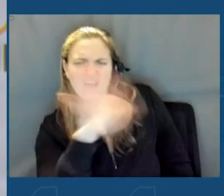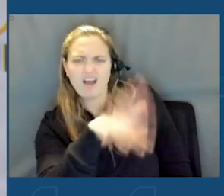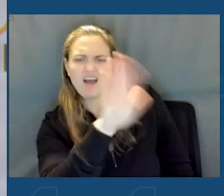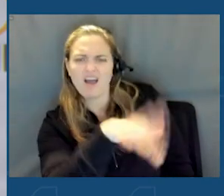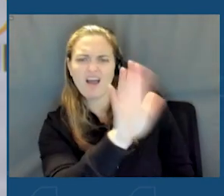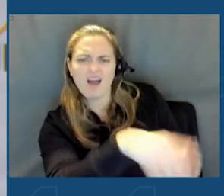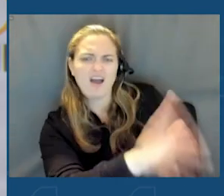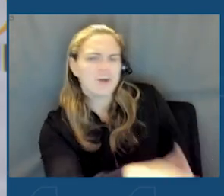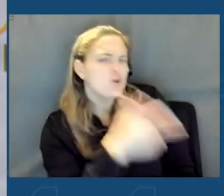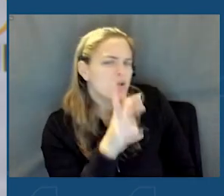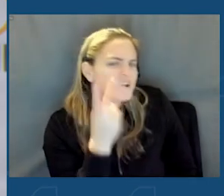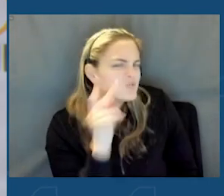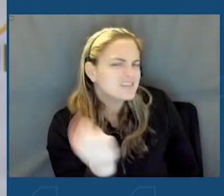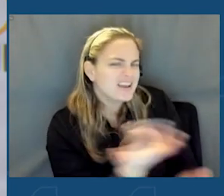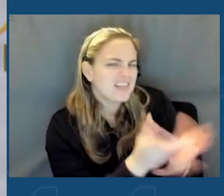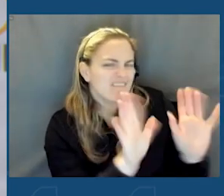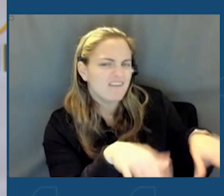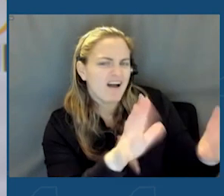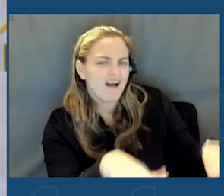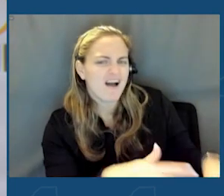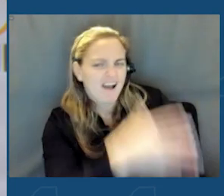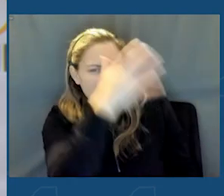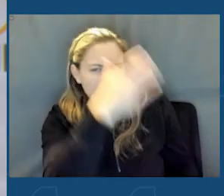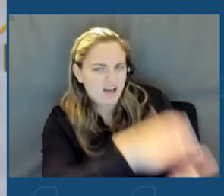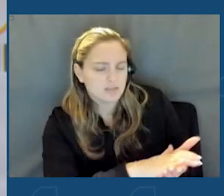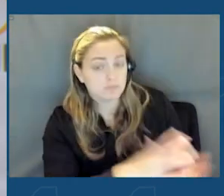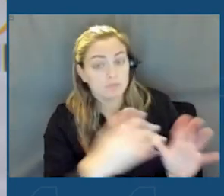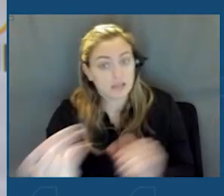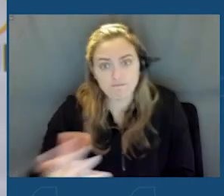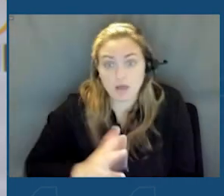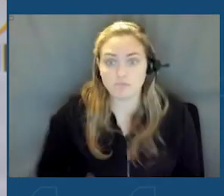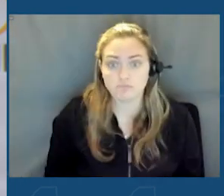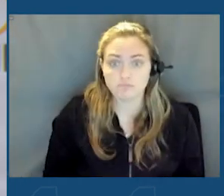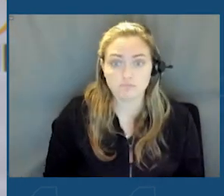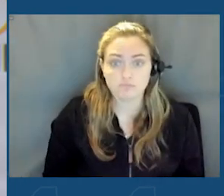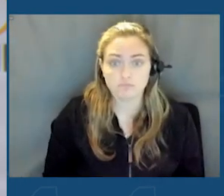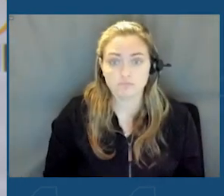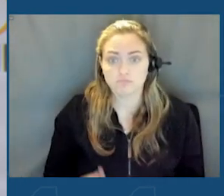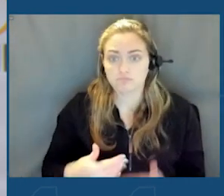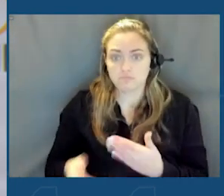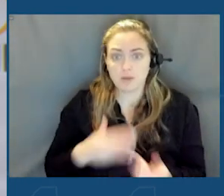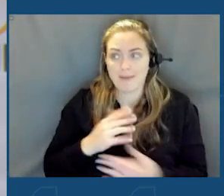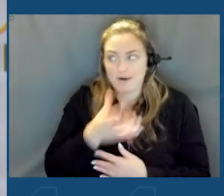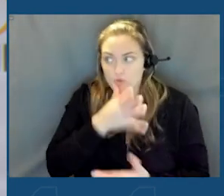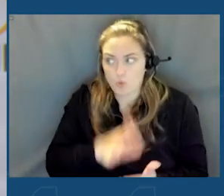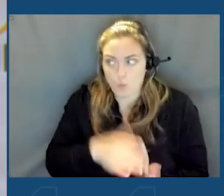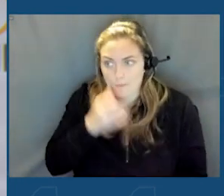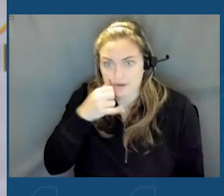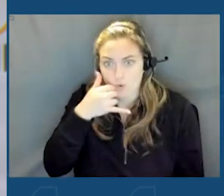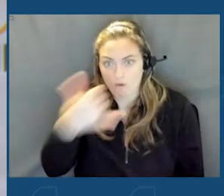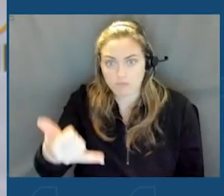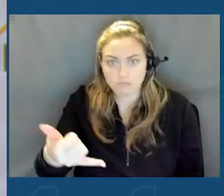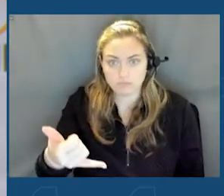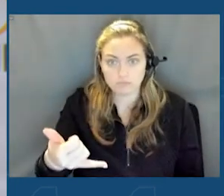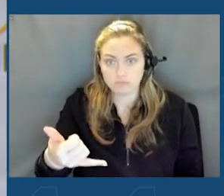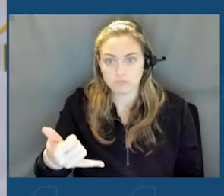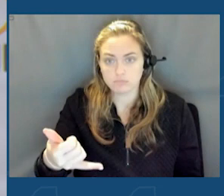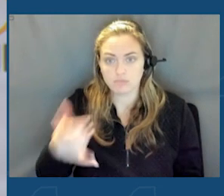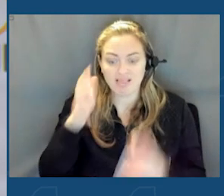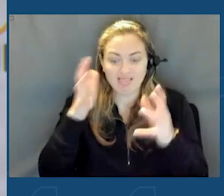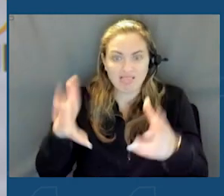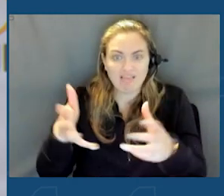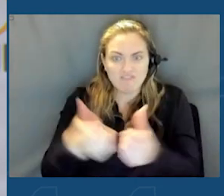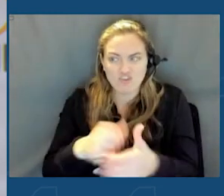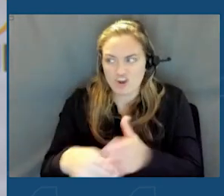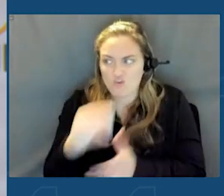to see here, they literally would walk out the door and leave the woman being tormented in the confines of her own sanctuary,